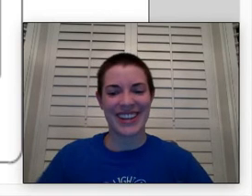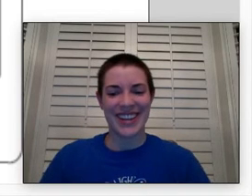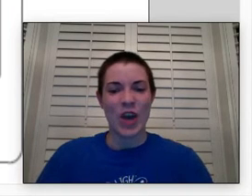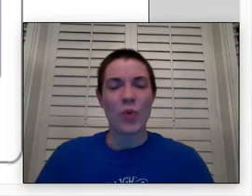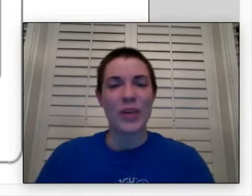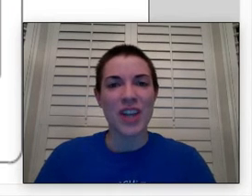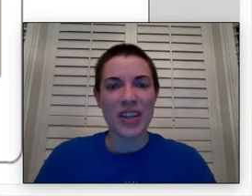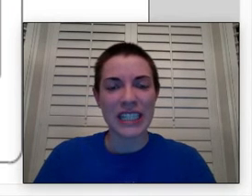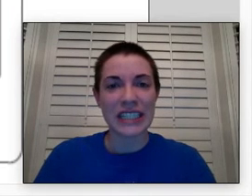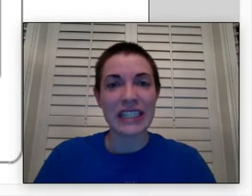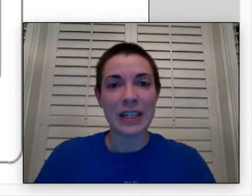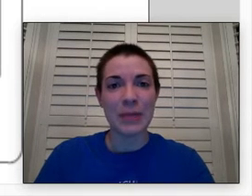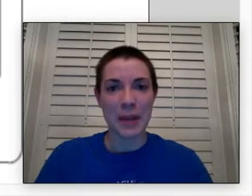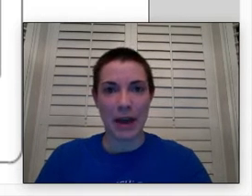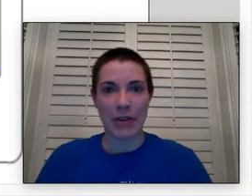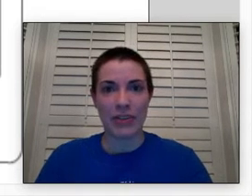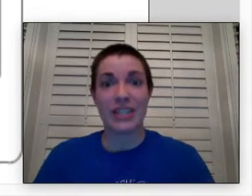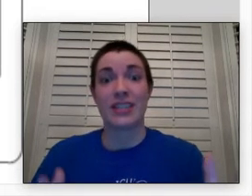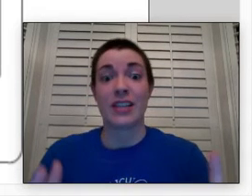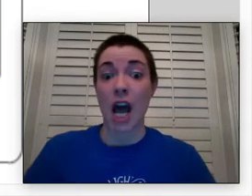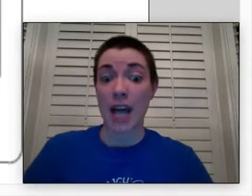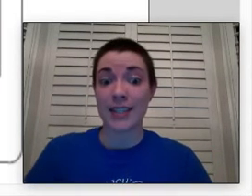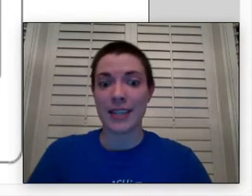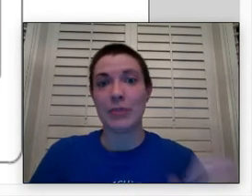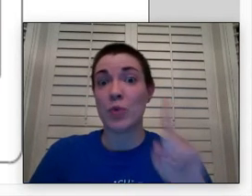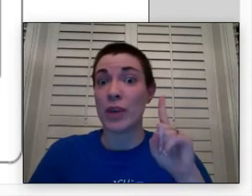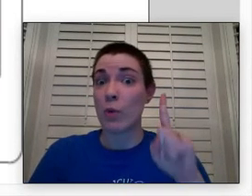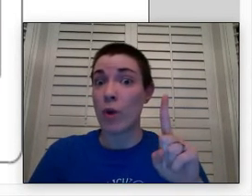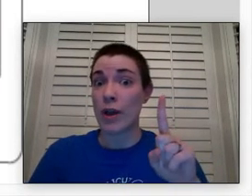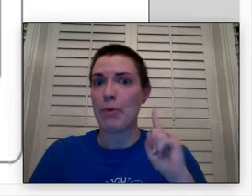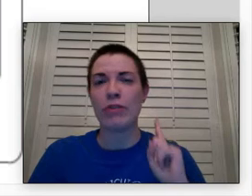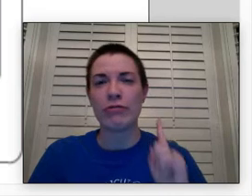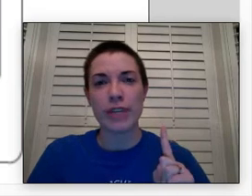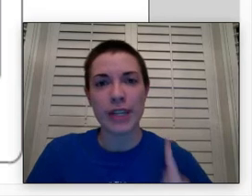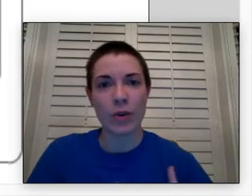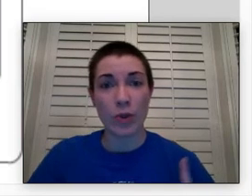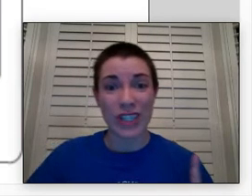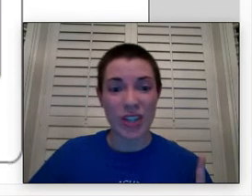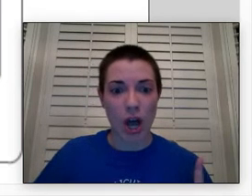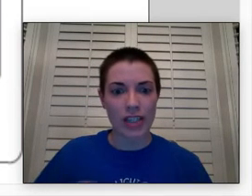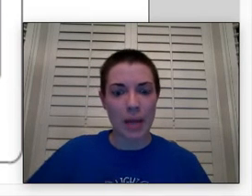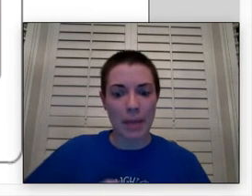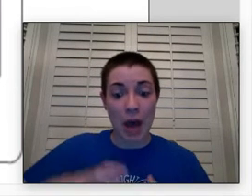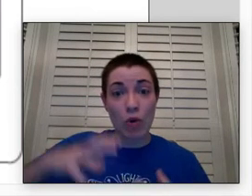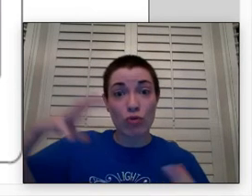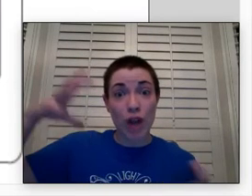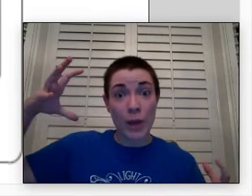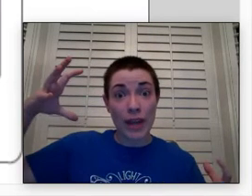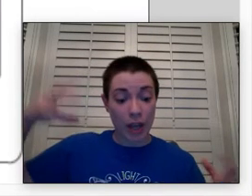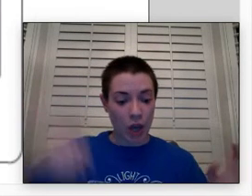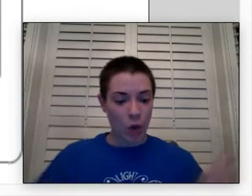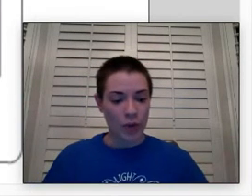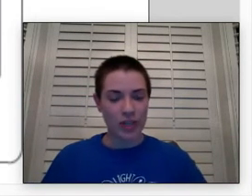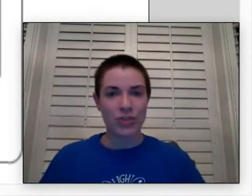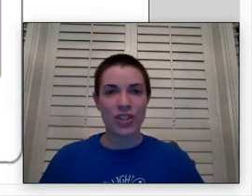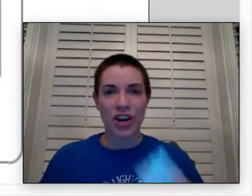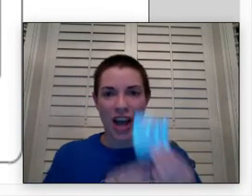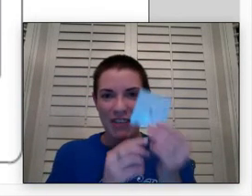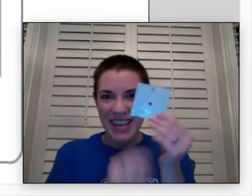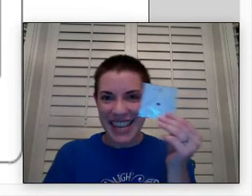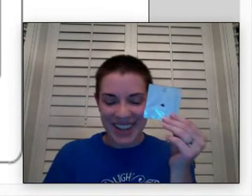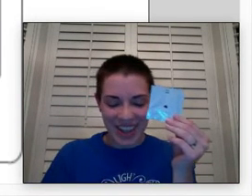changing. We talked a little bit about this concept week 1, but we really only talked about growing. When you